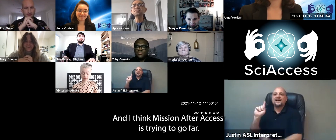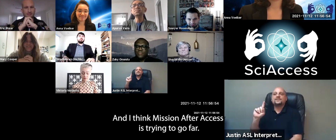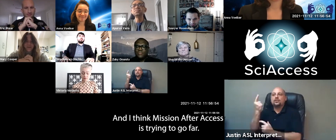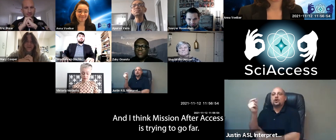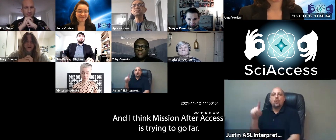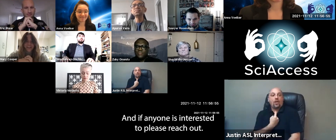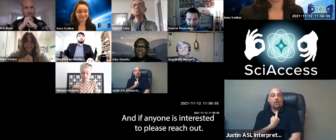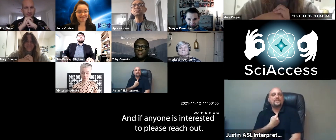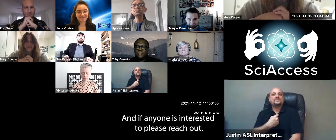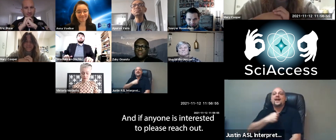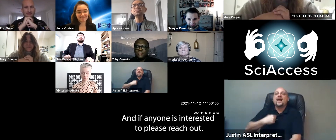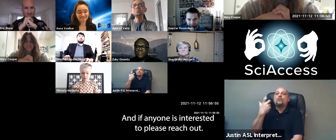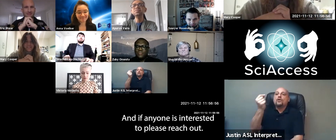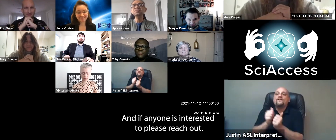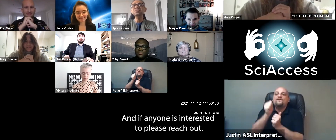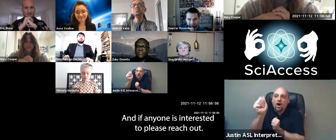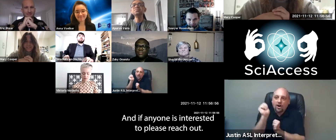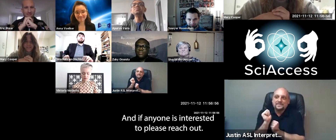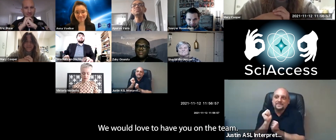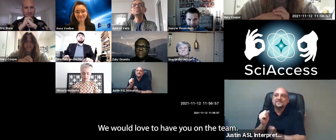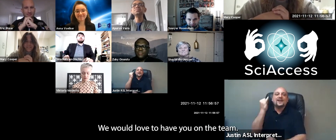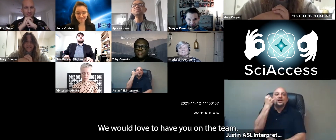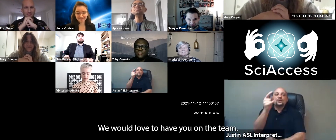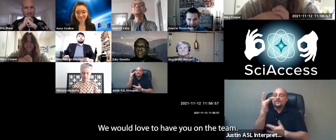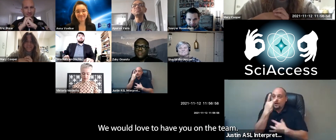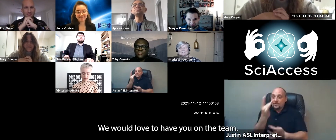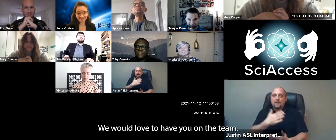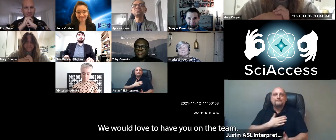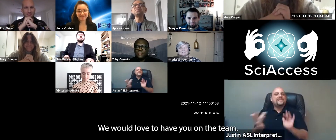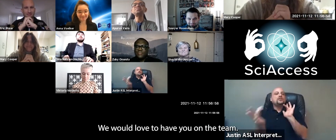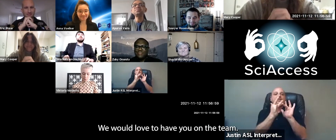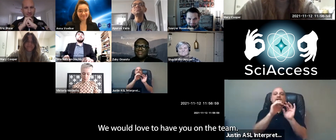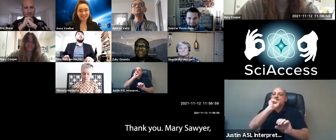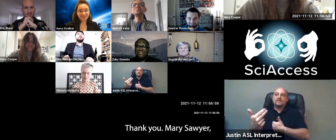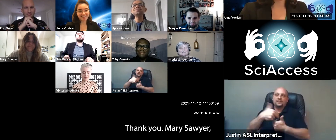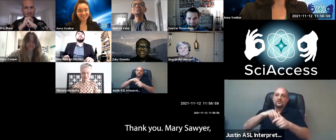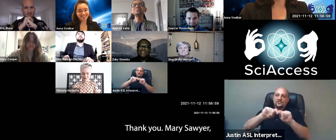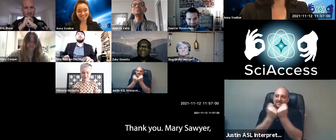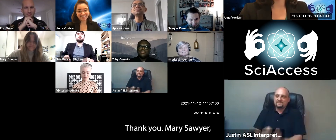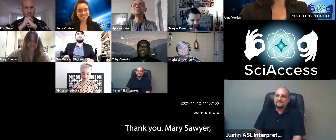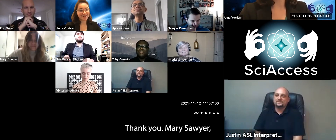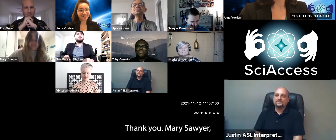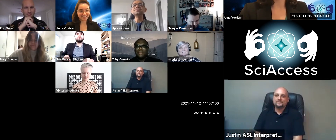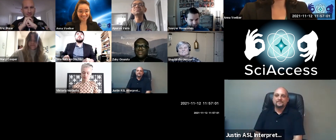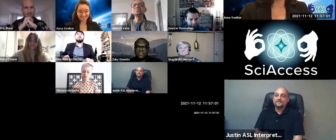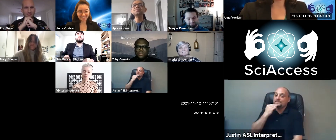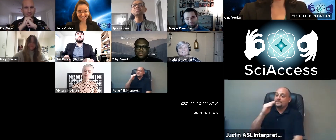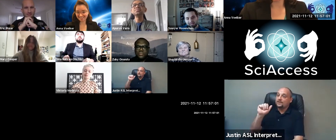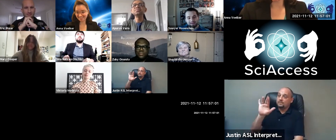is trying to go far, and if anyone is interested, to please reach out. We would love to have you on the team. Thank you, Mary.